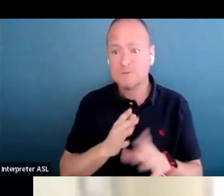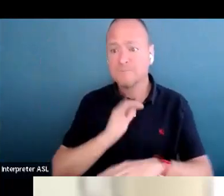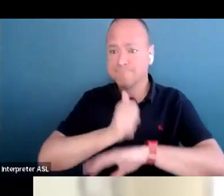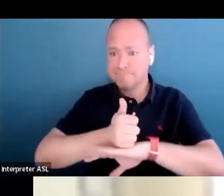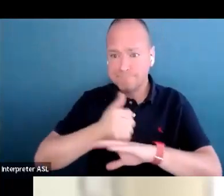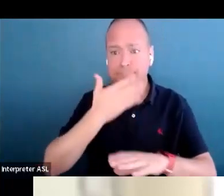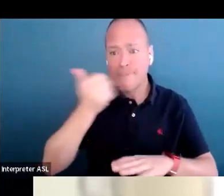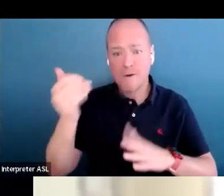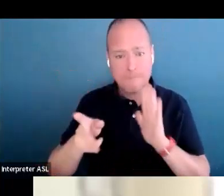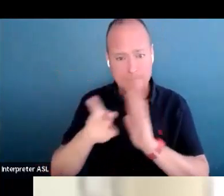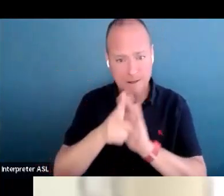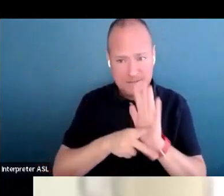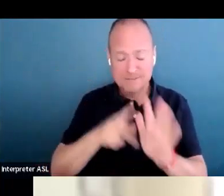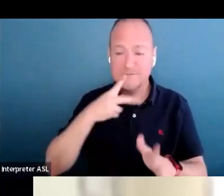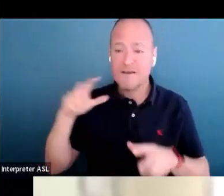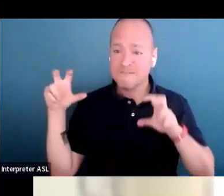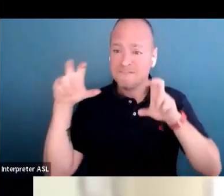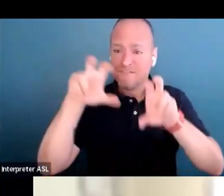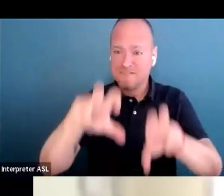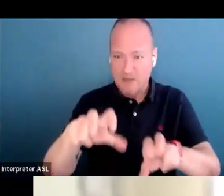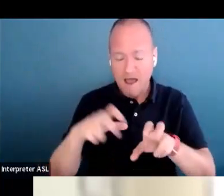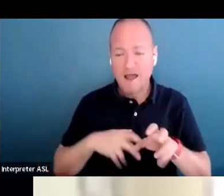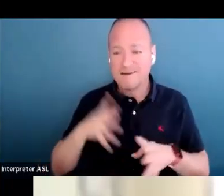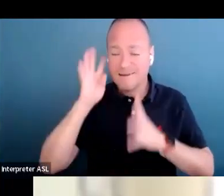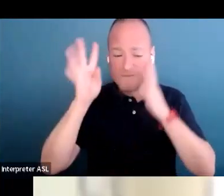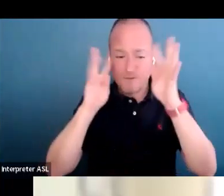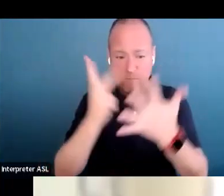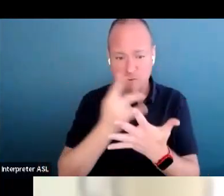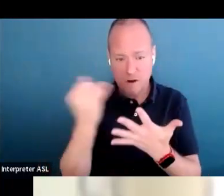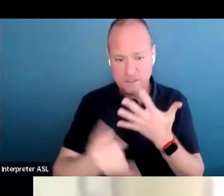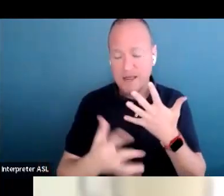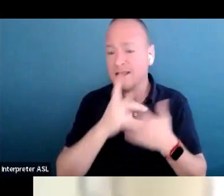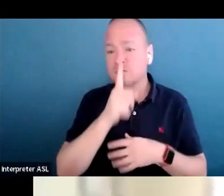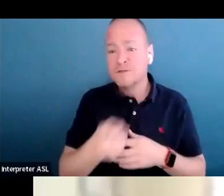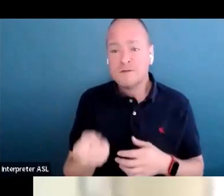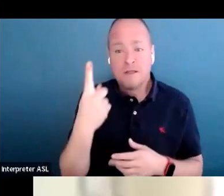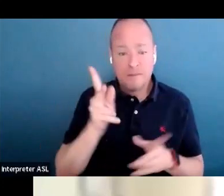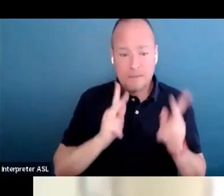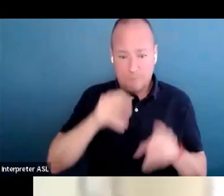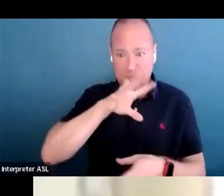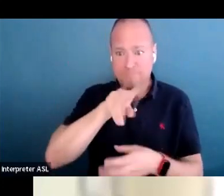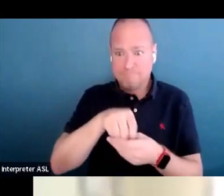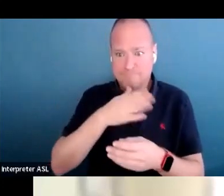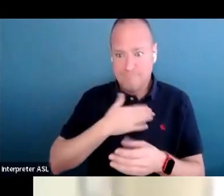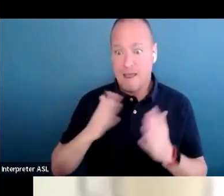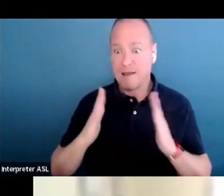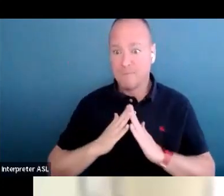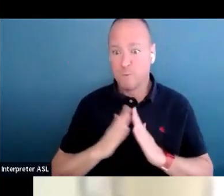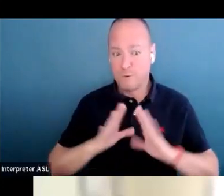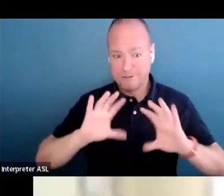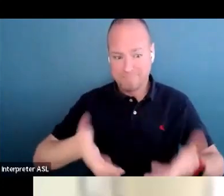fund innovative projects, and truly understand the people in my community."